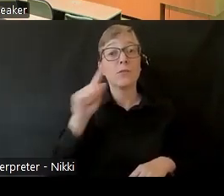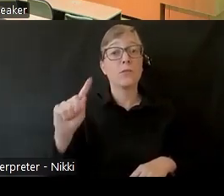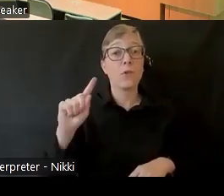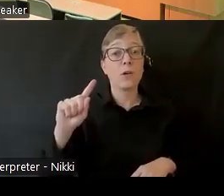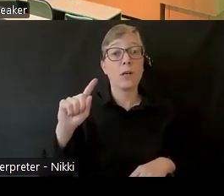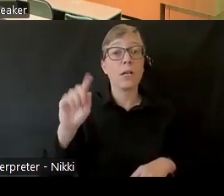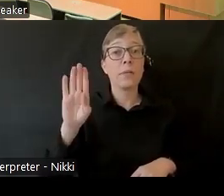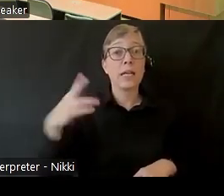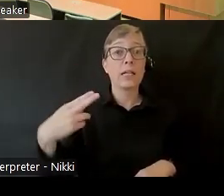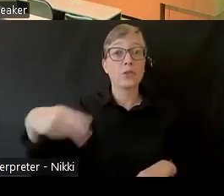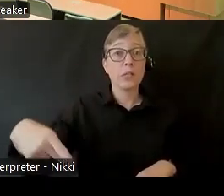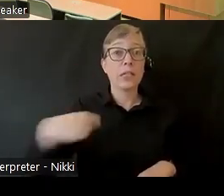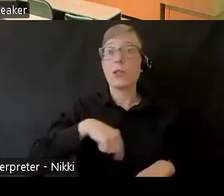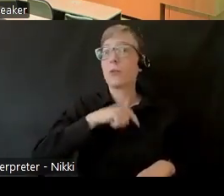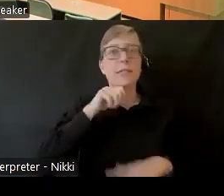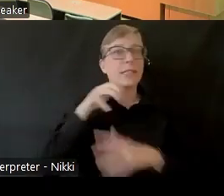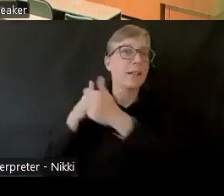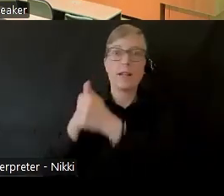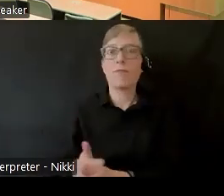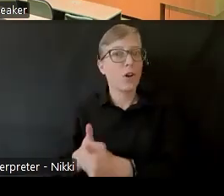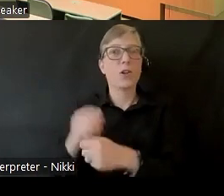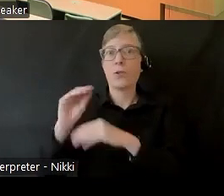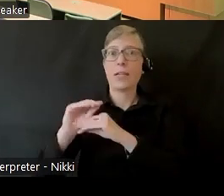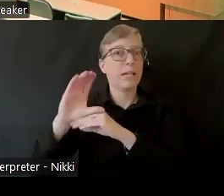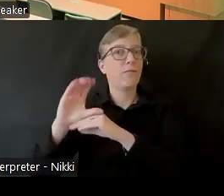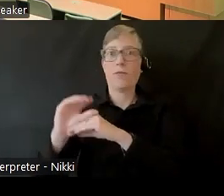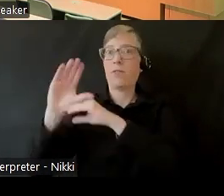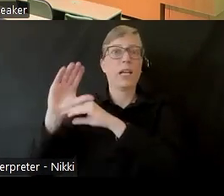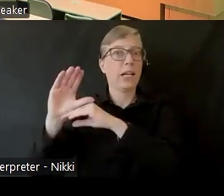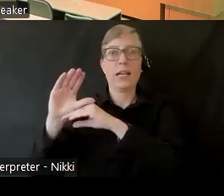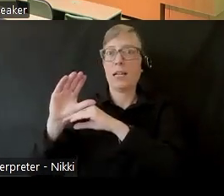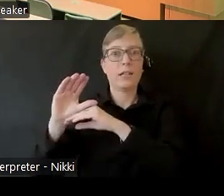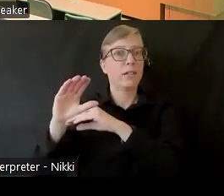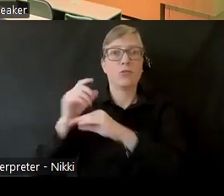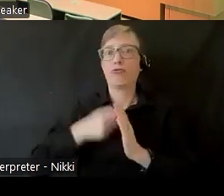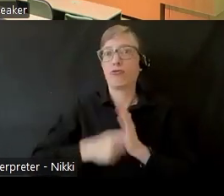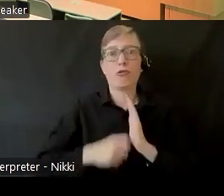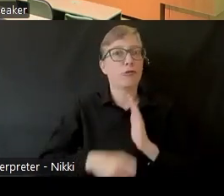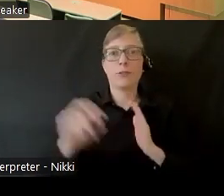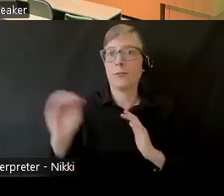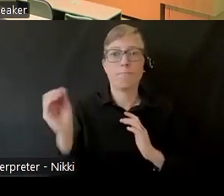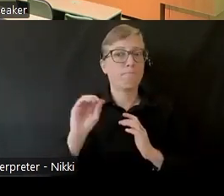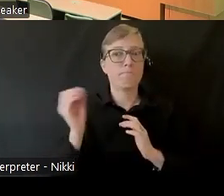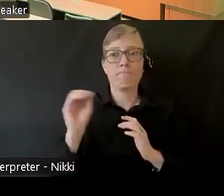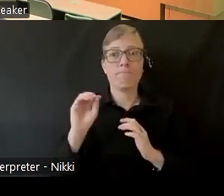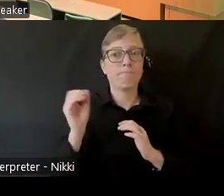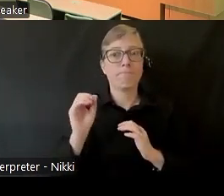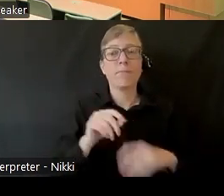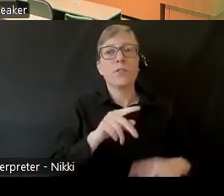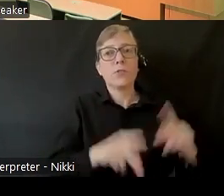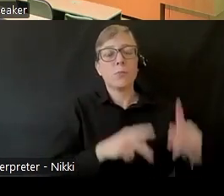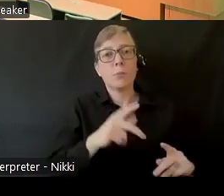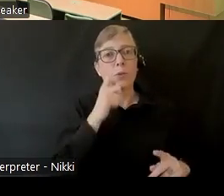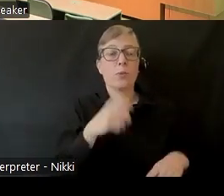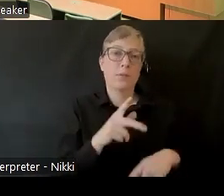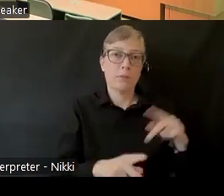not follow suit on inflating the charges. So people who are, well, obviously people are coming to